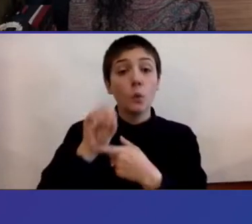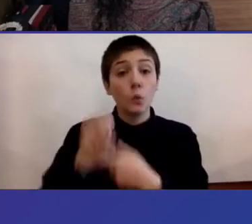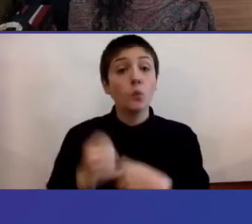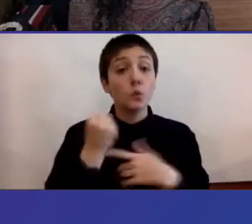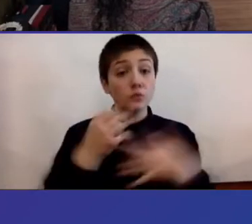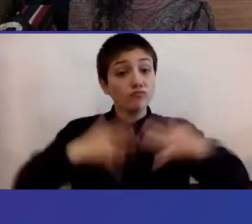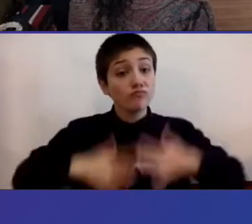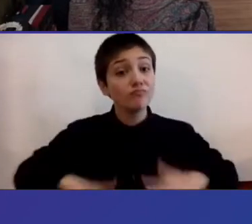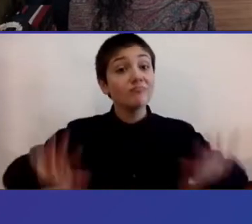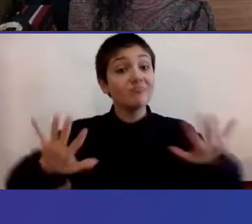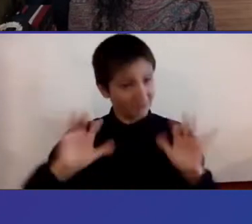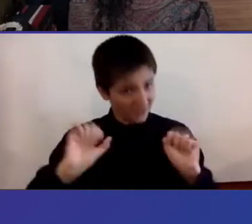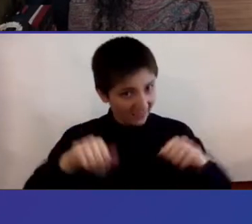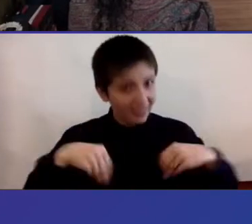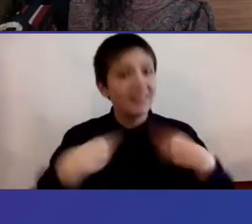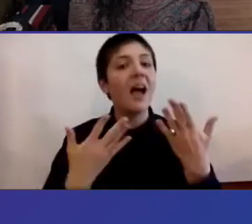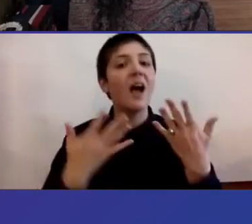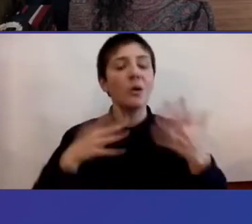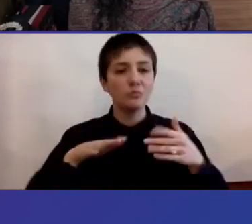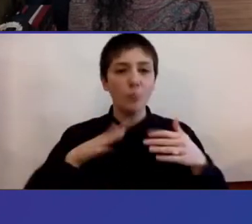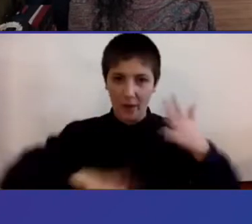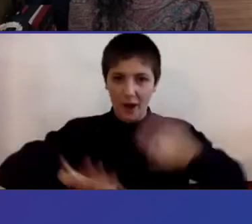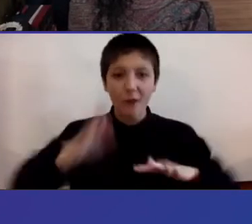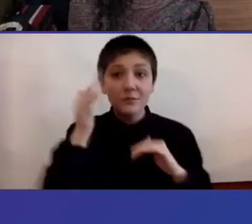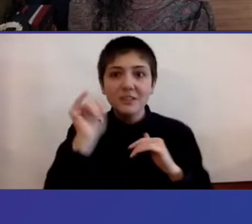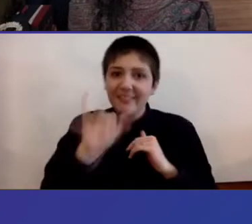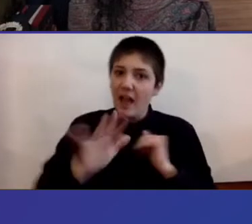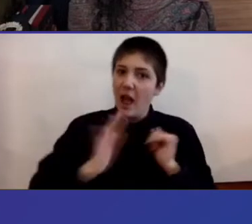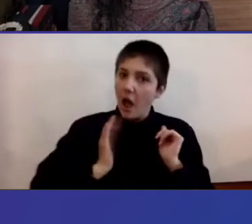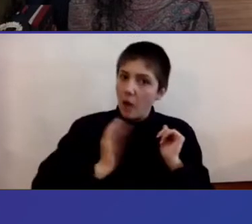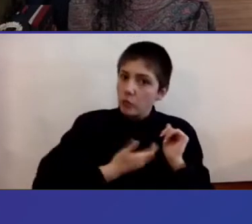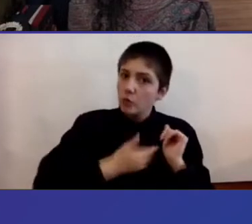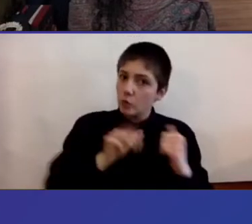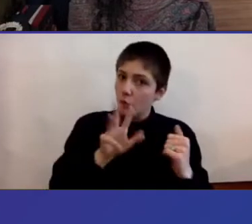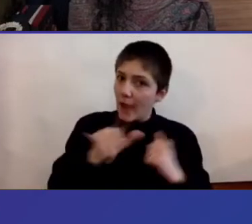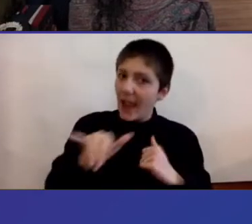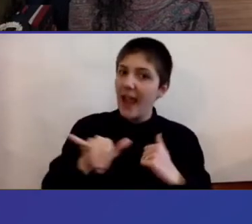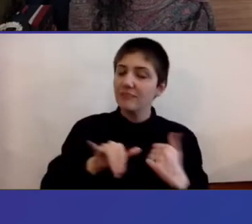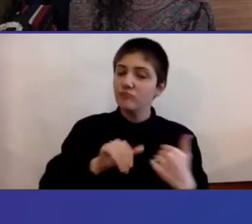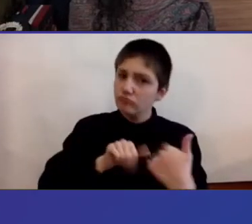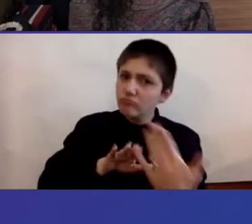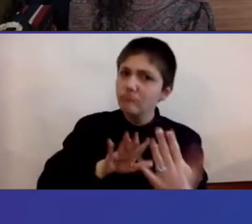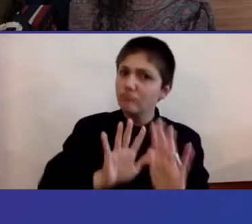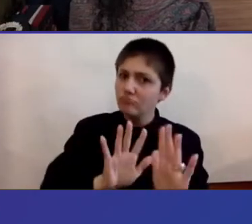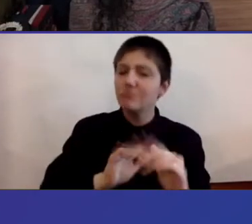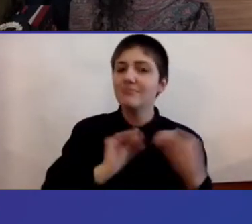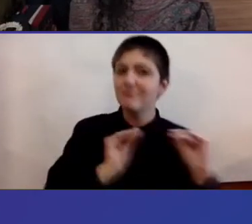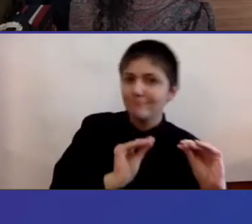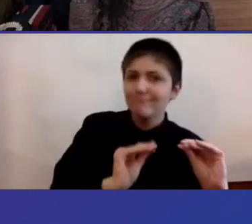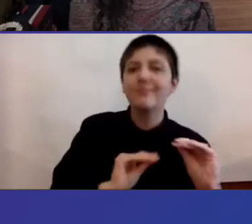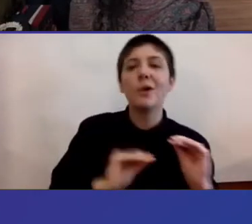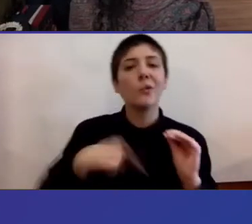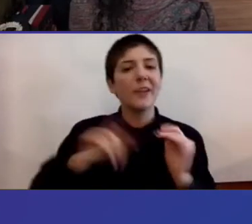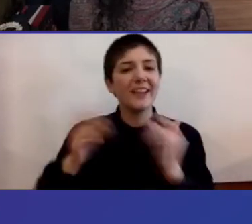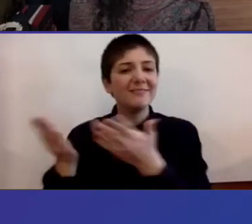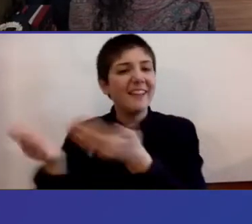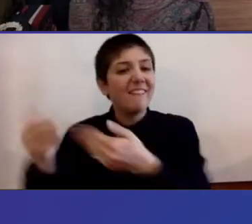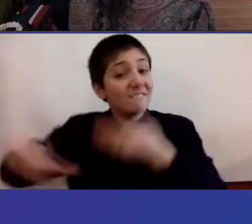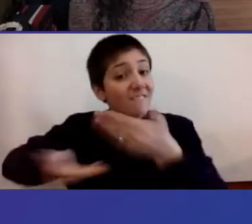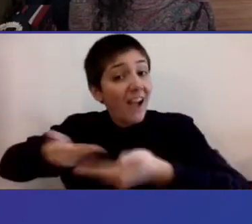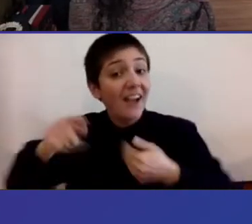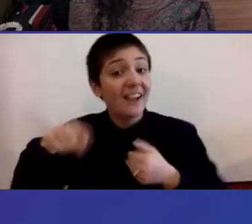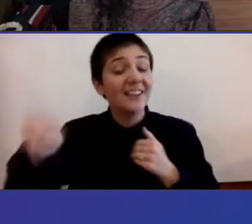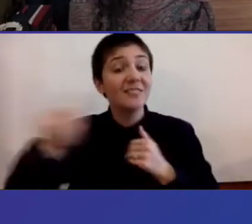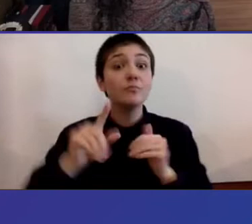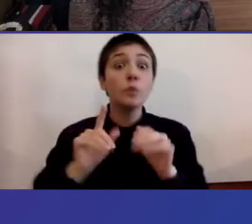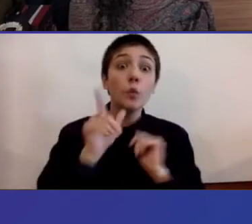is the Japanese way. And we have this dance room and bring the fans, and this is the dance, how beautiful it is.